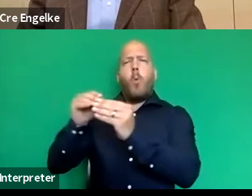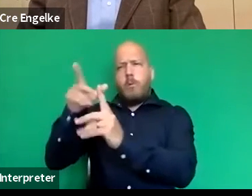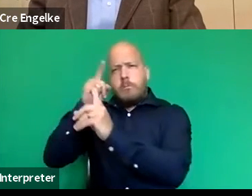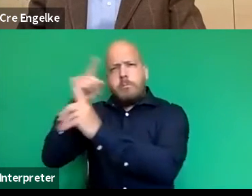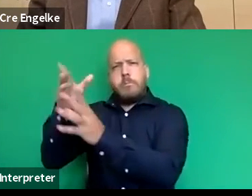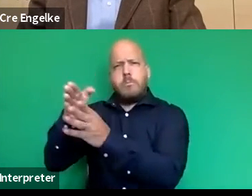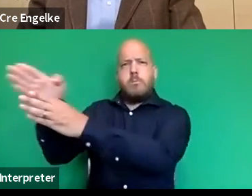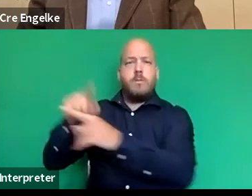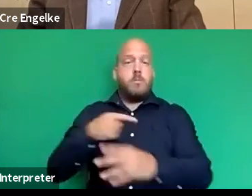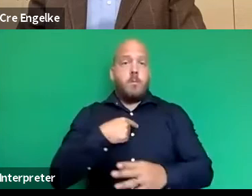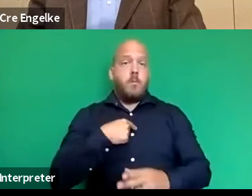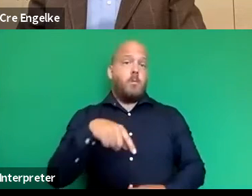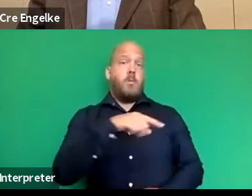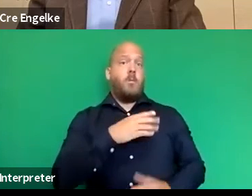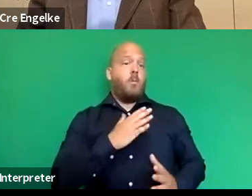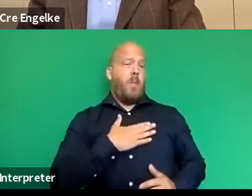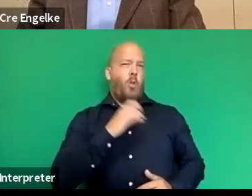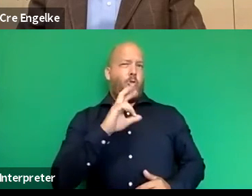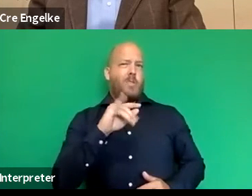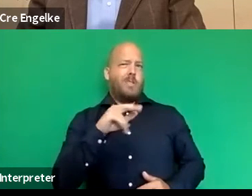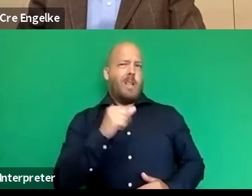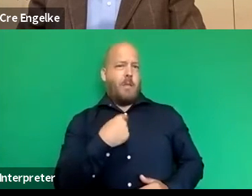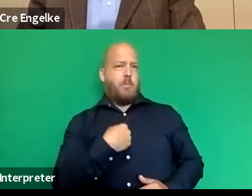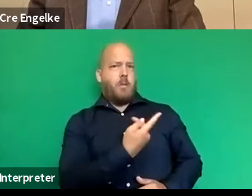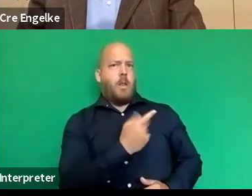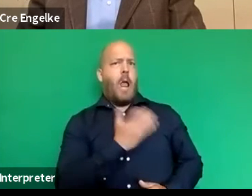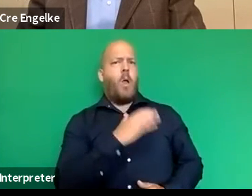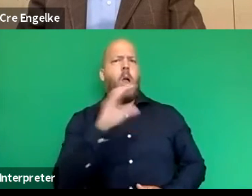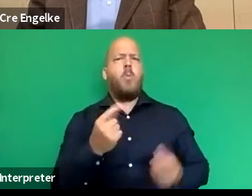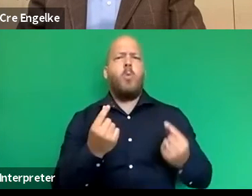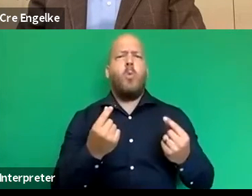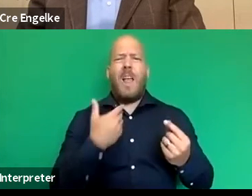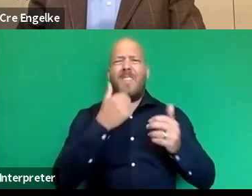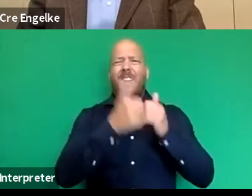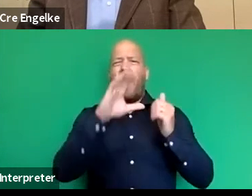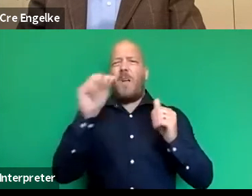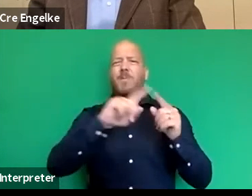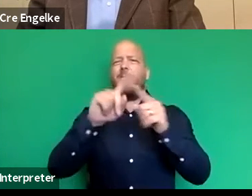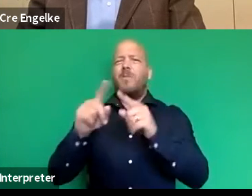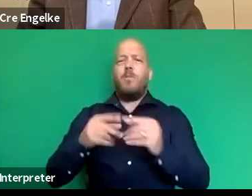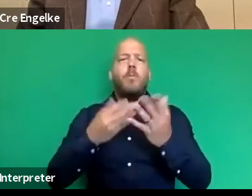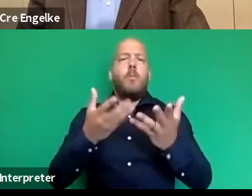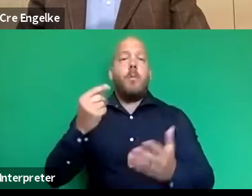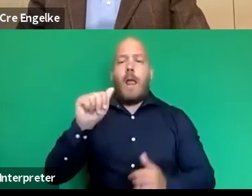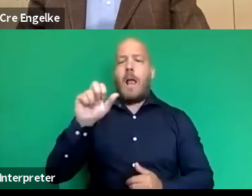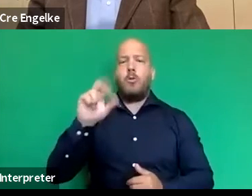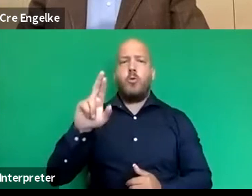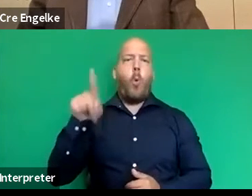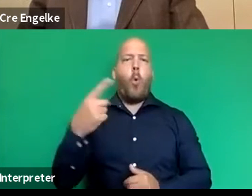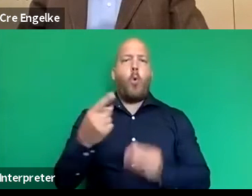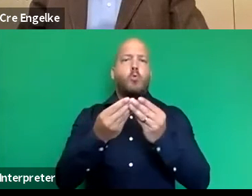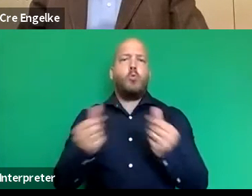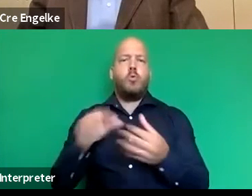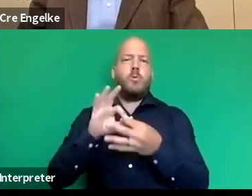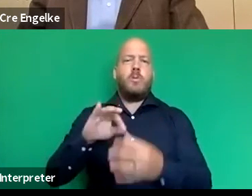our company and every company that offers an ASR only solution for IP-CTS right